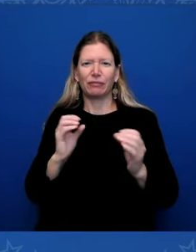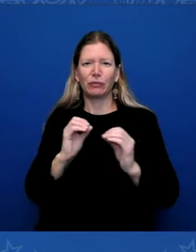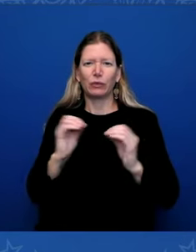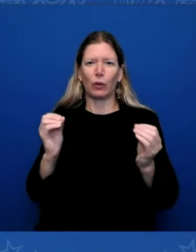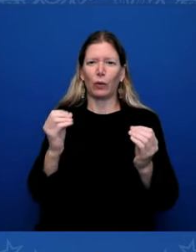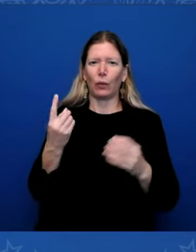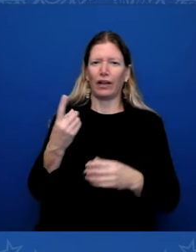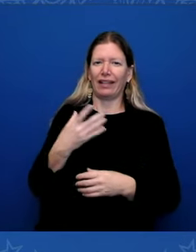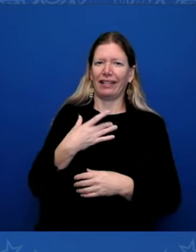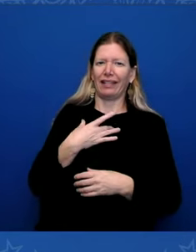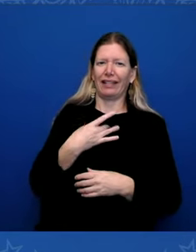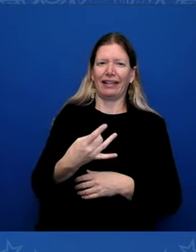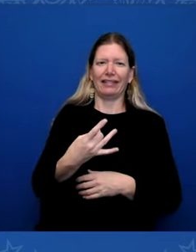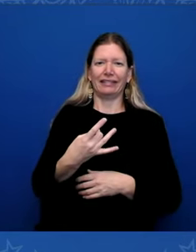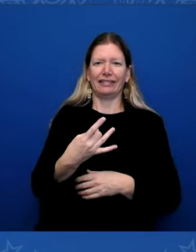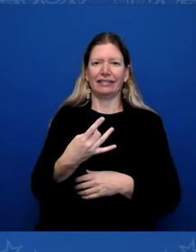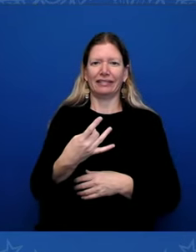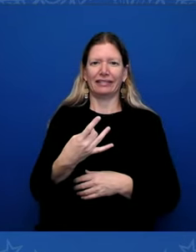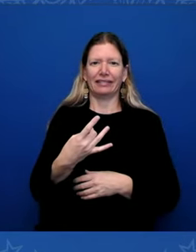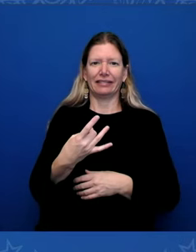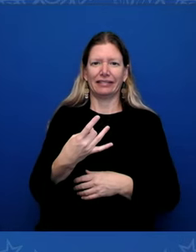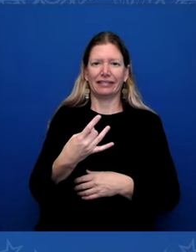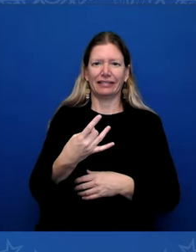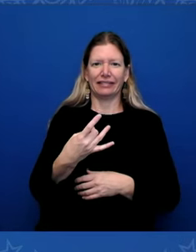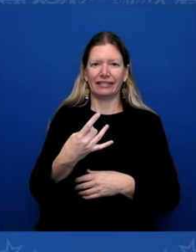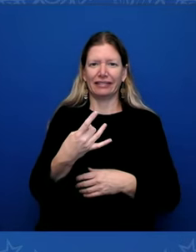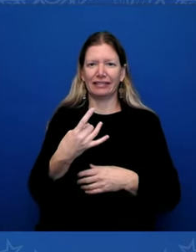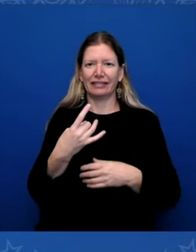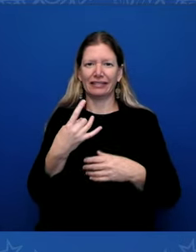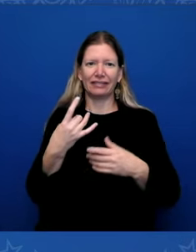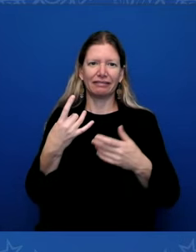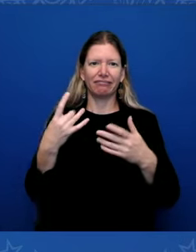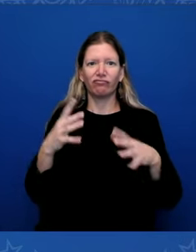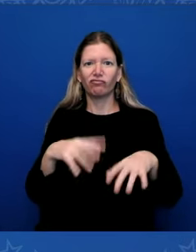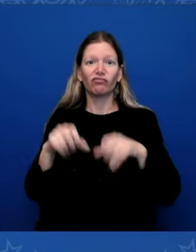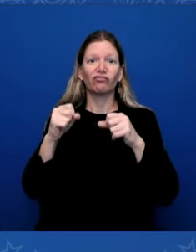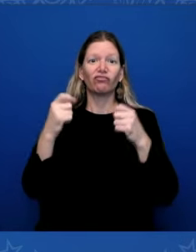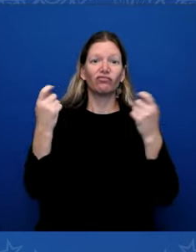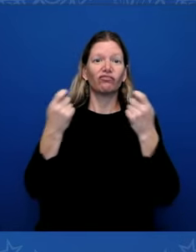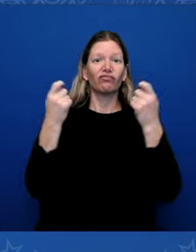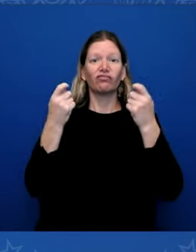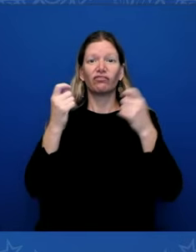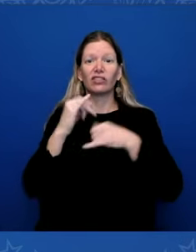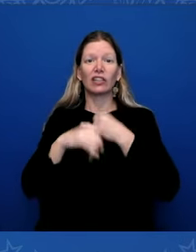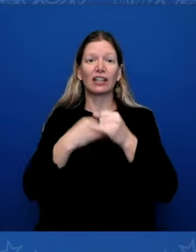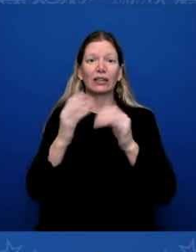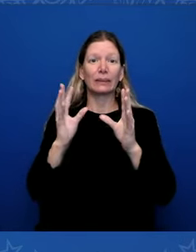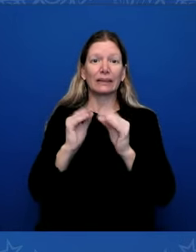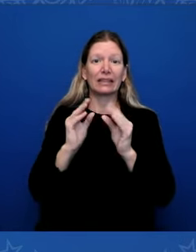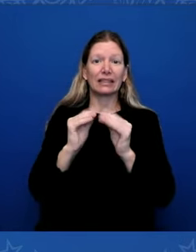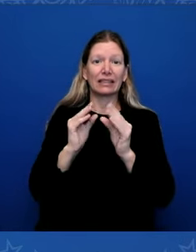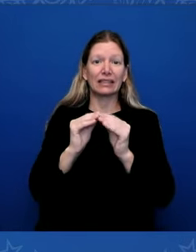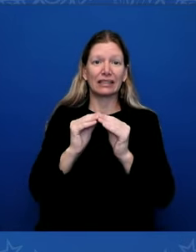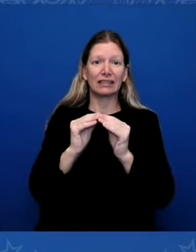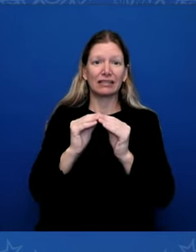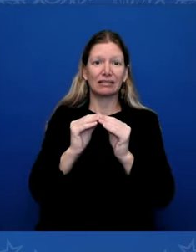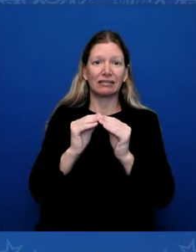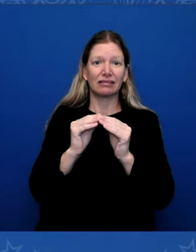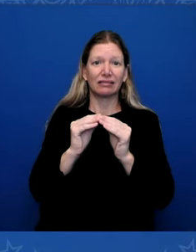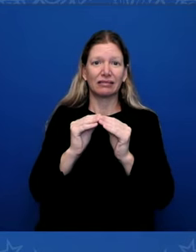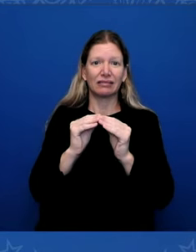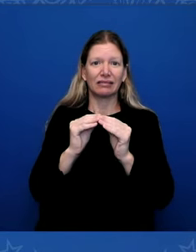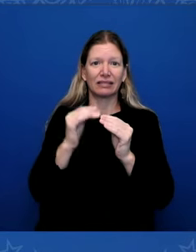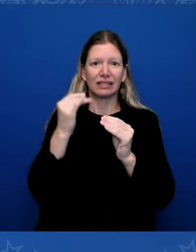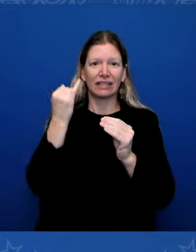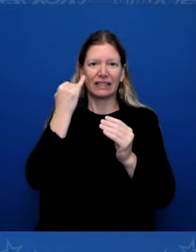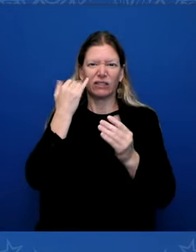international meetings if you don't know what you want at the meeting. if you don't have a game plan.